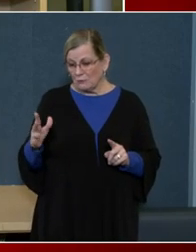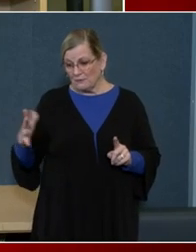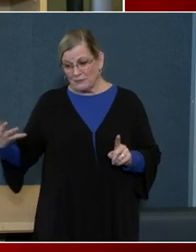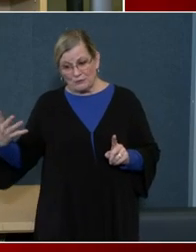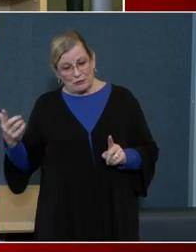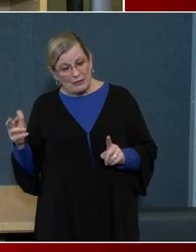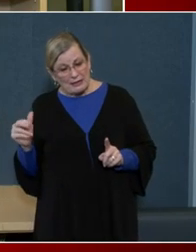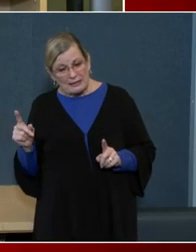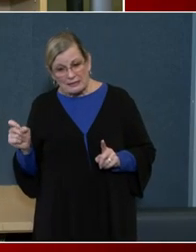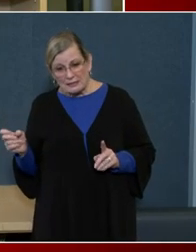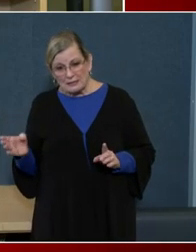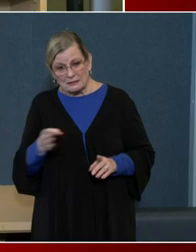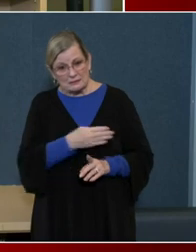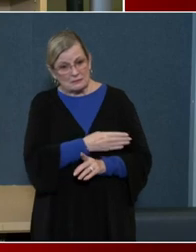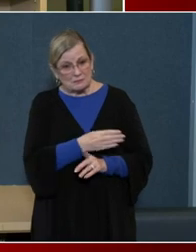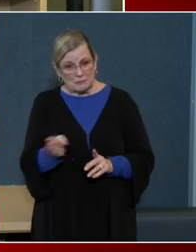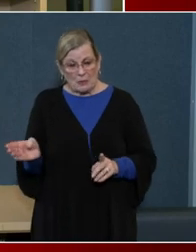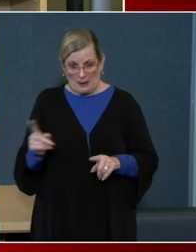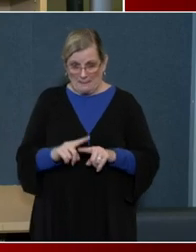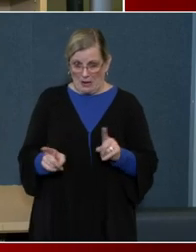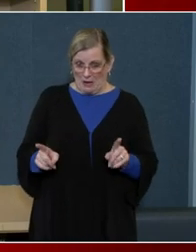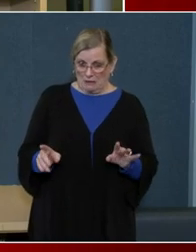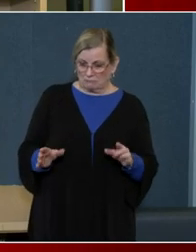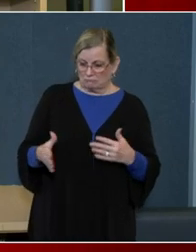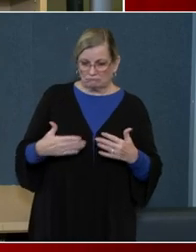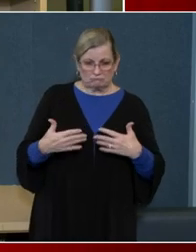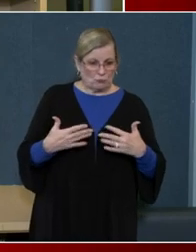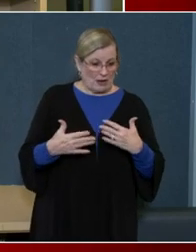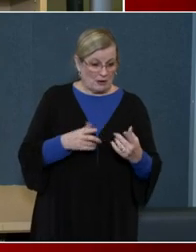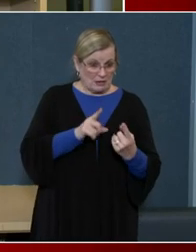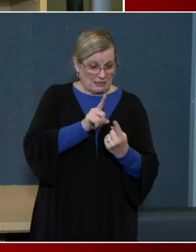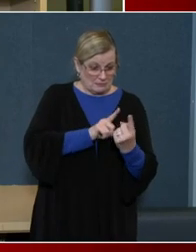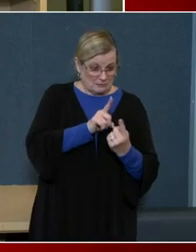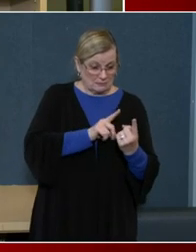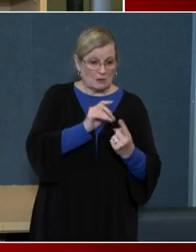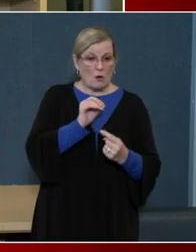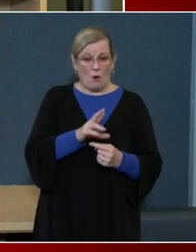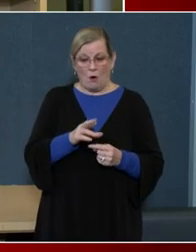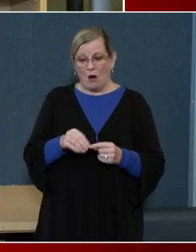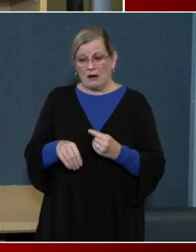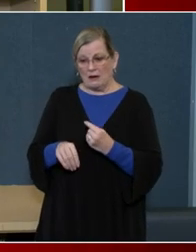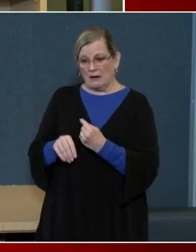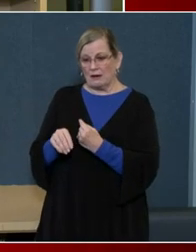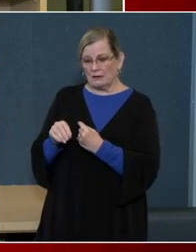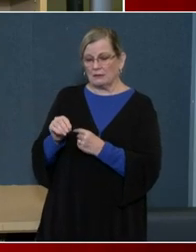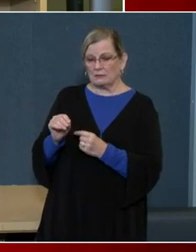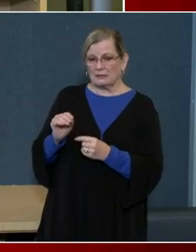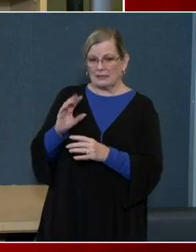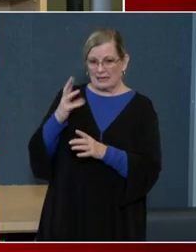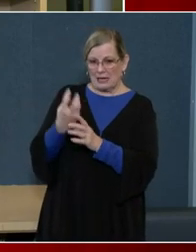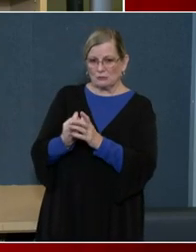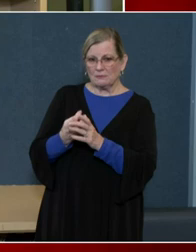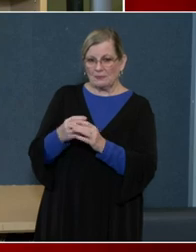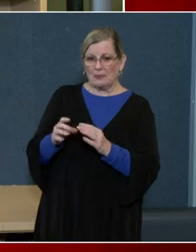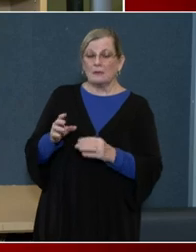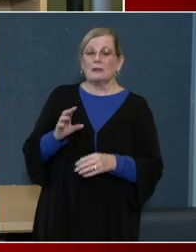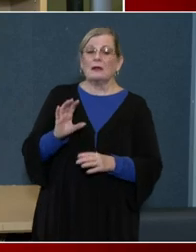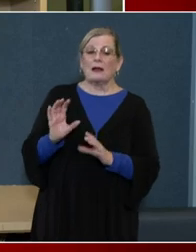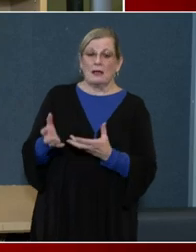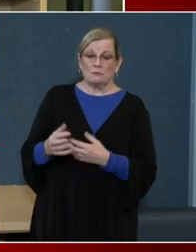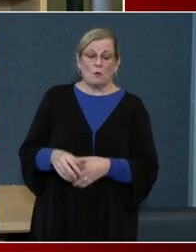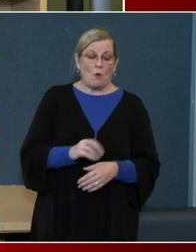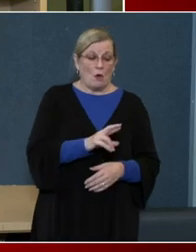would see a in-person learning classroom, one at pre-K three, one at pre-K four, one at kindergarten, first, second grade,